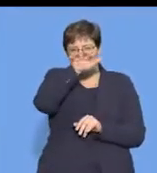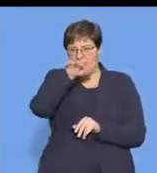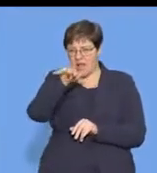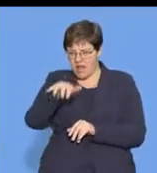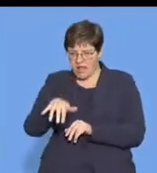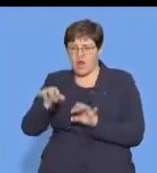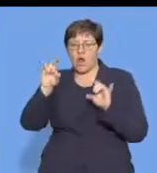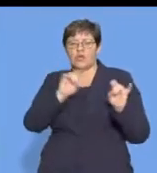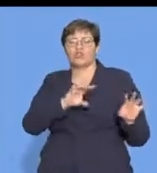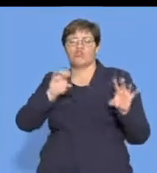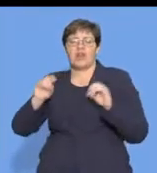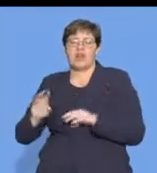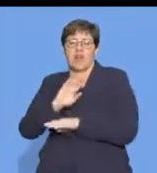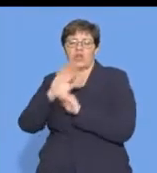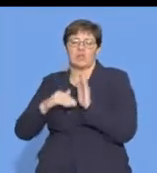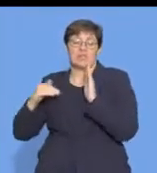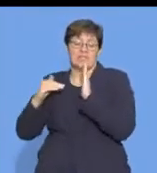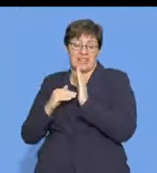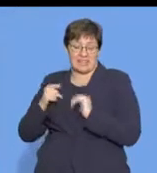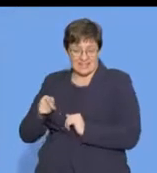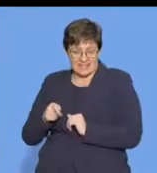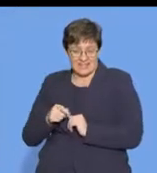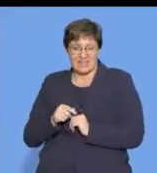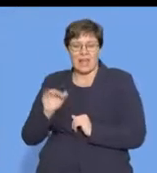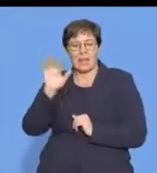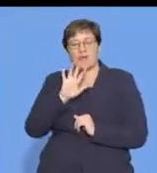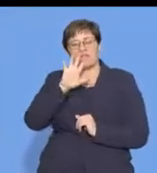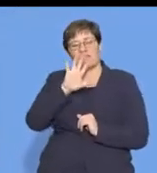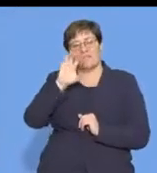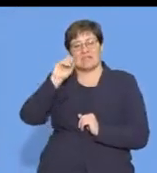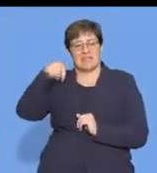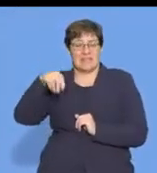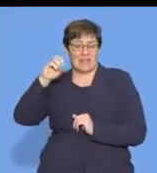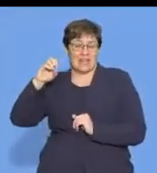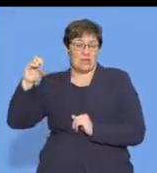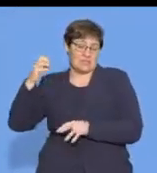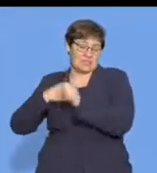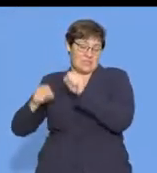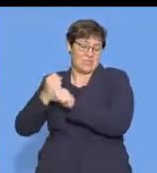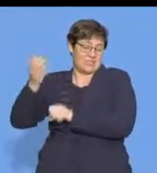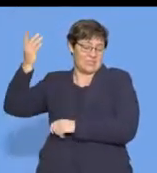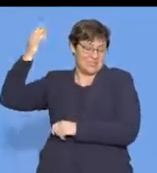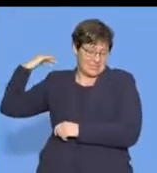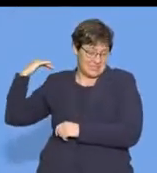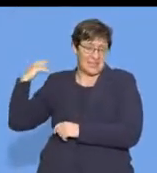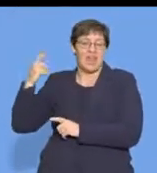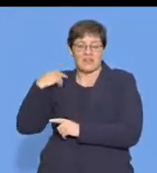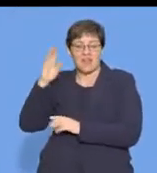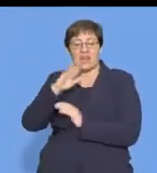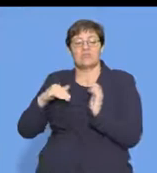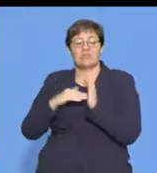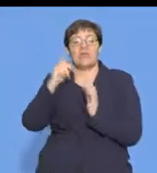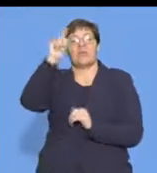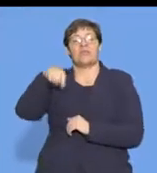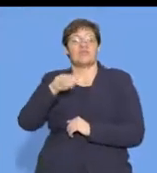Australia, New Zealand, and there you can see that's about 50,000 years ago, and here to New Zealand